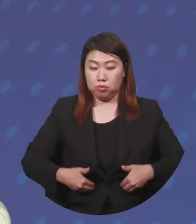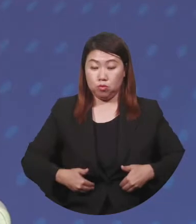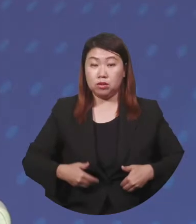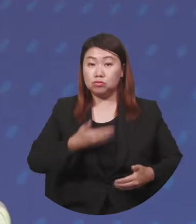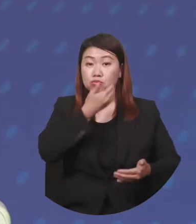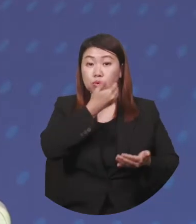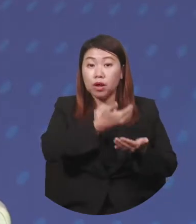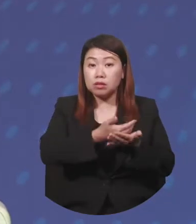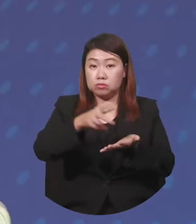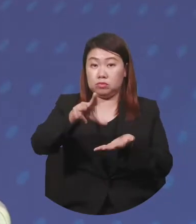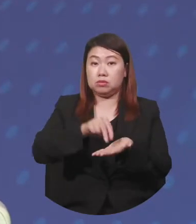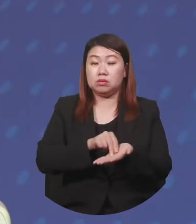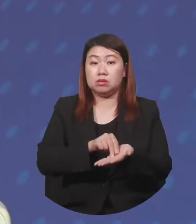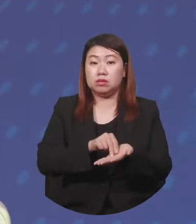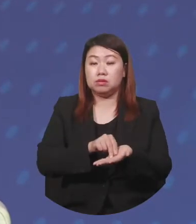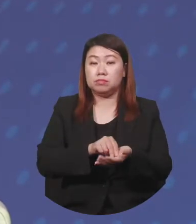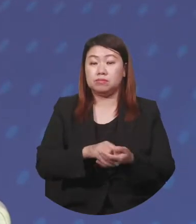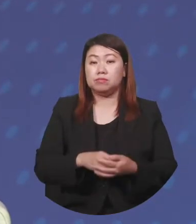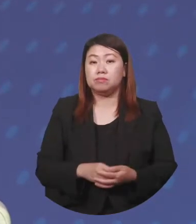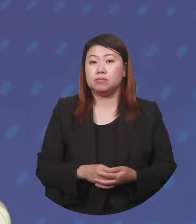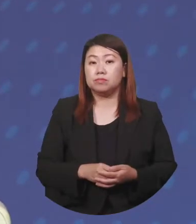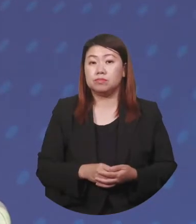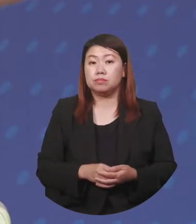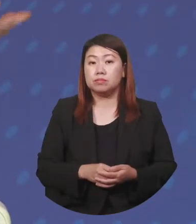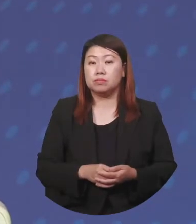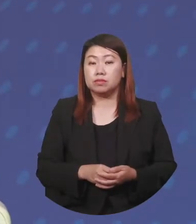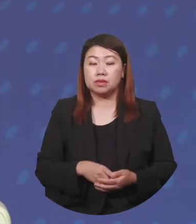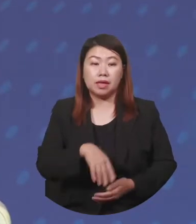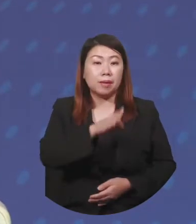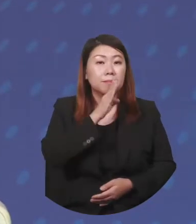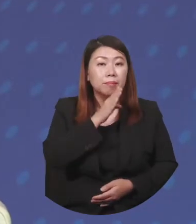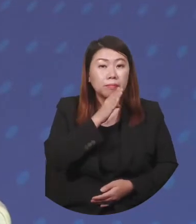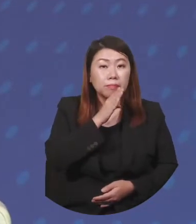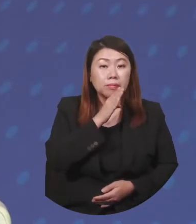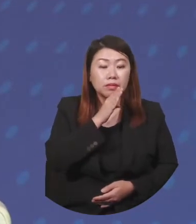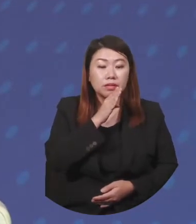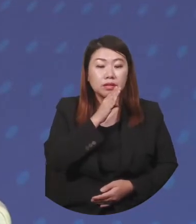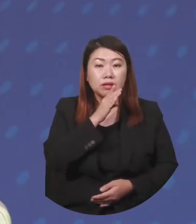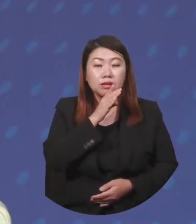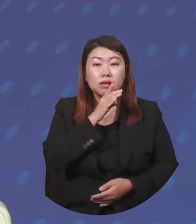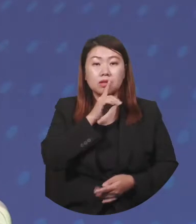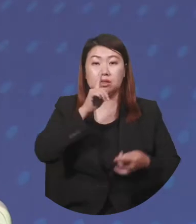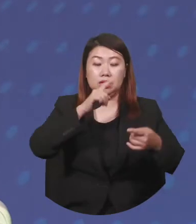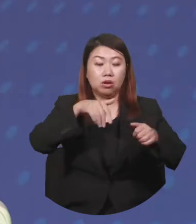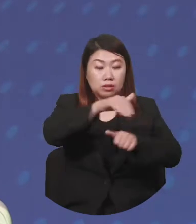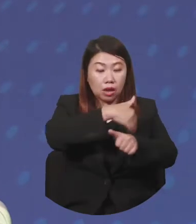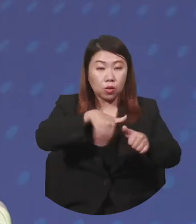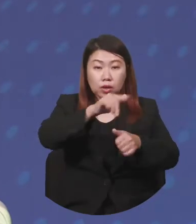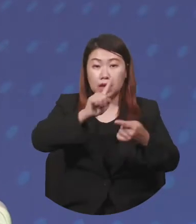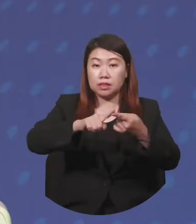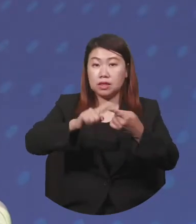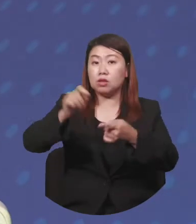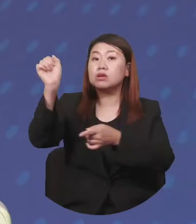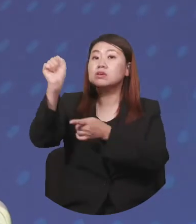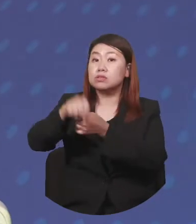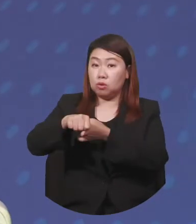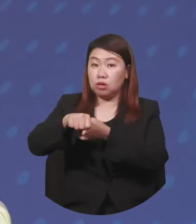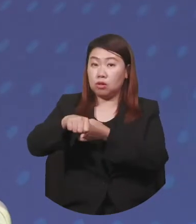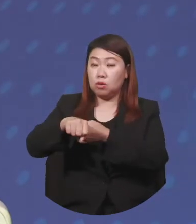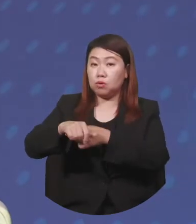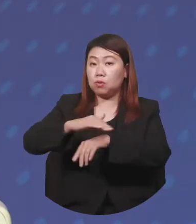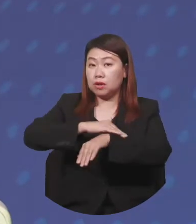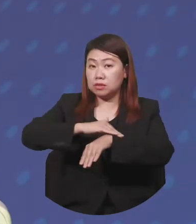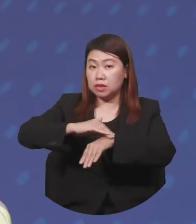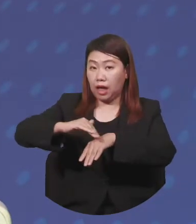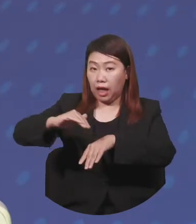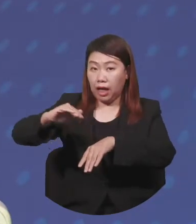that this is the case and we have to deal with it, otherwise things will not work out. And then there's the question